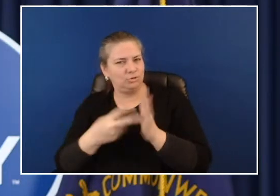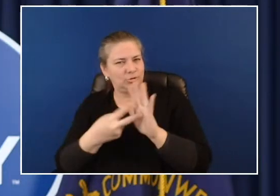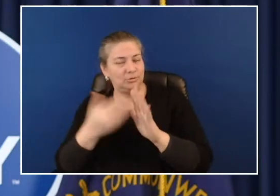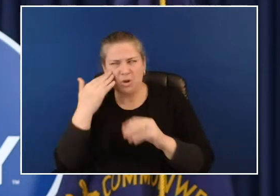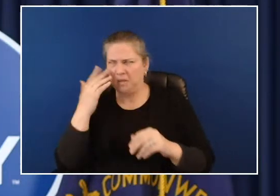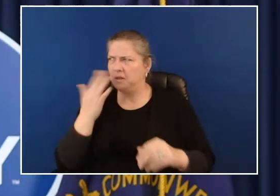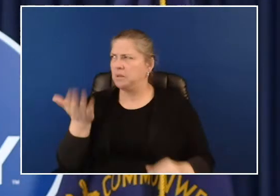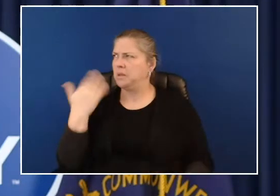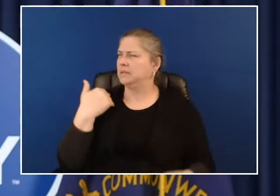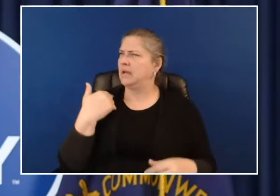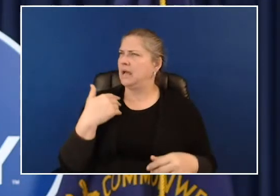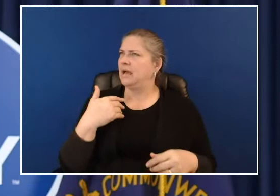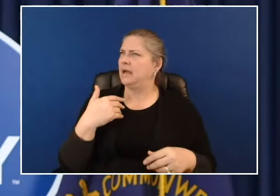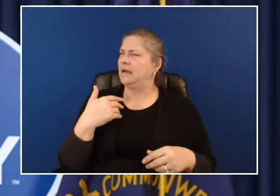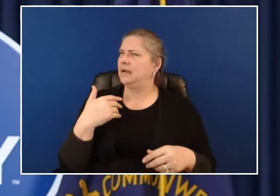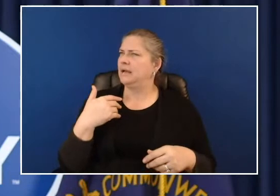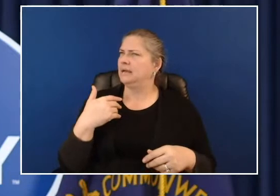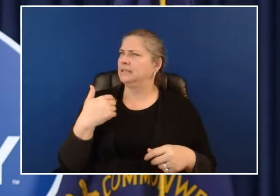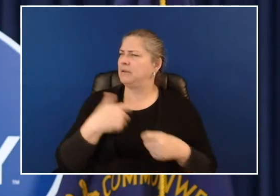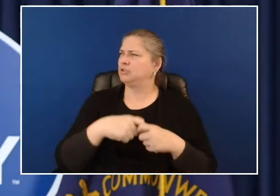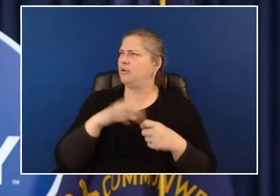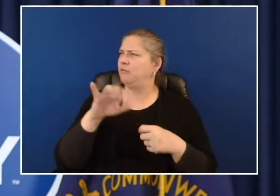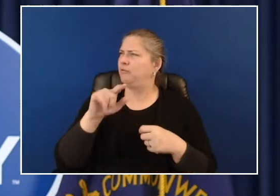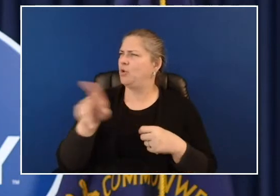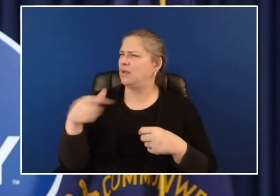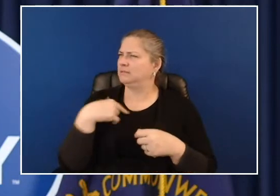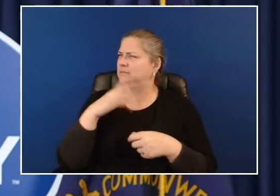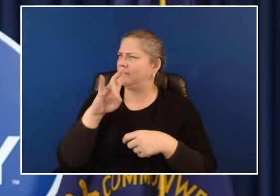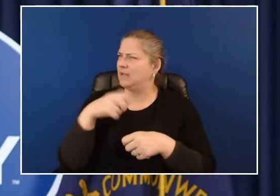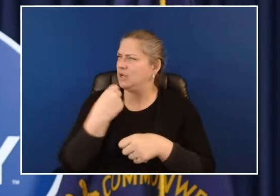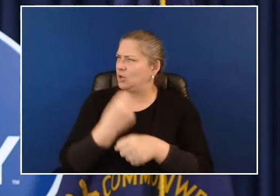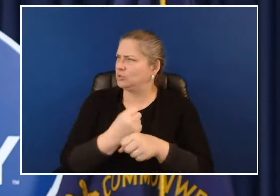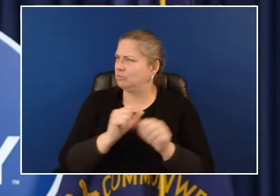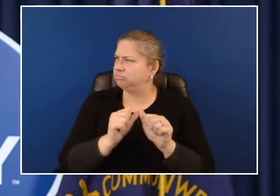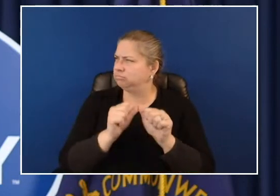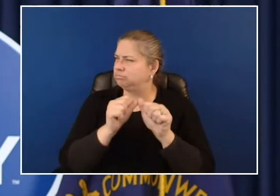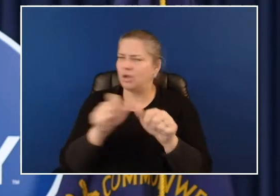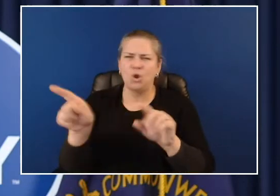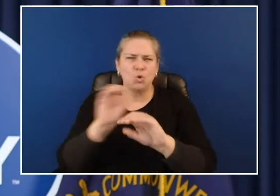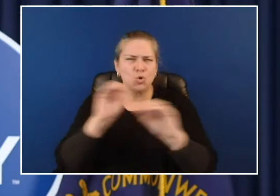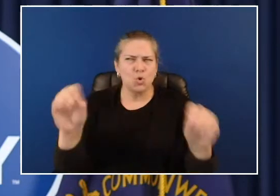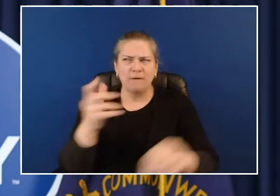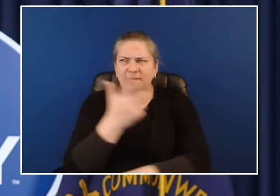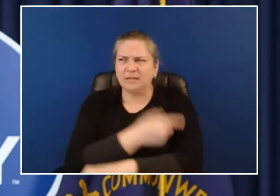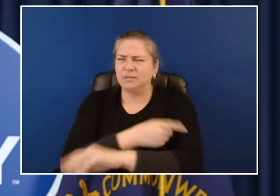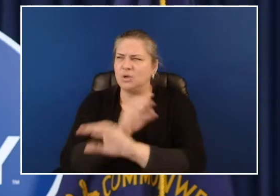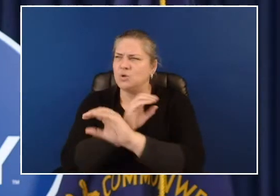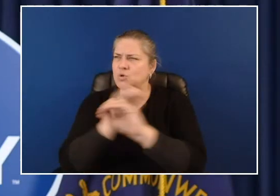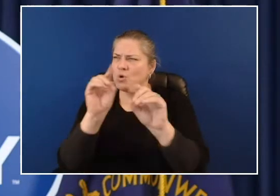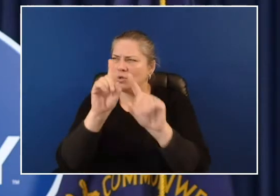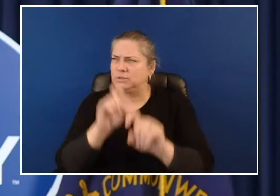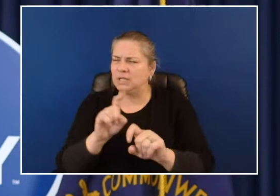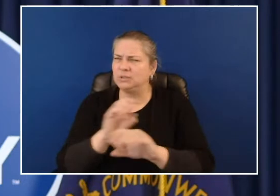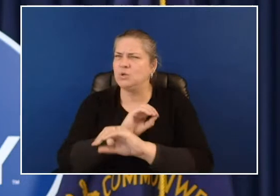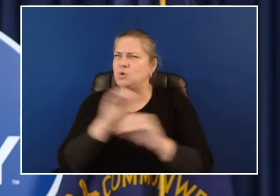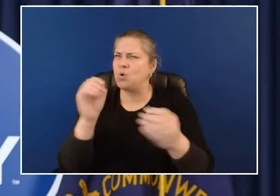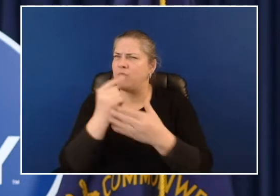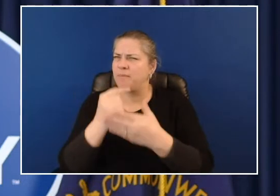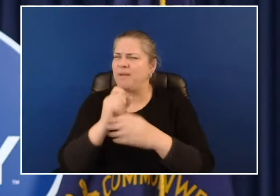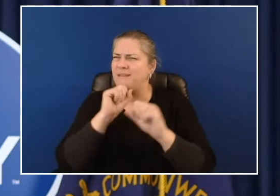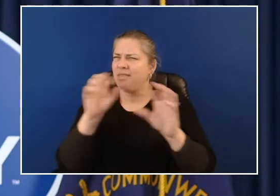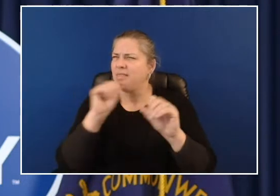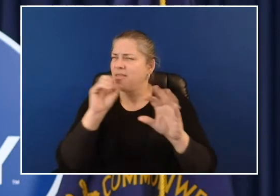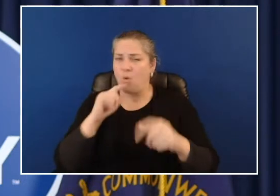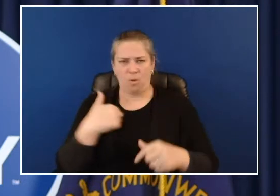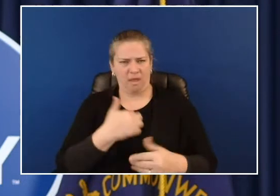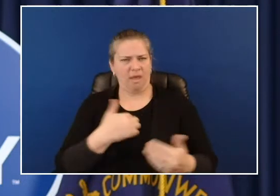7 years, but they didn't have vaccines and testing and therapeutics and everything we have.